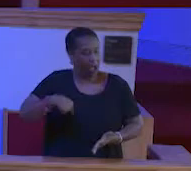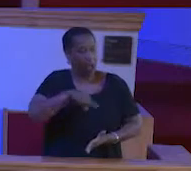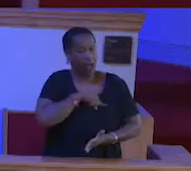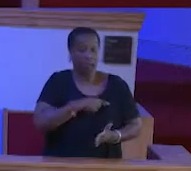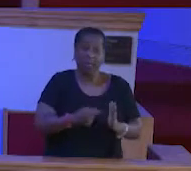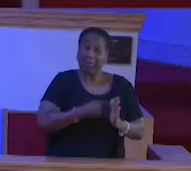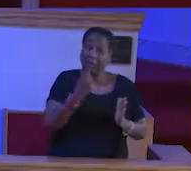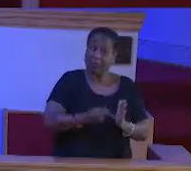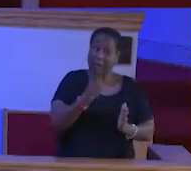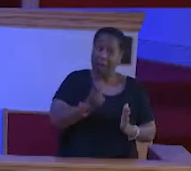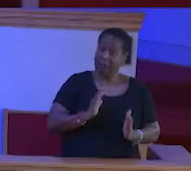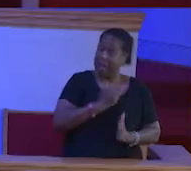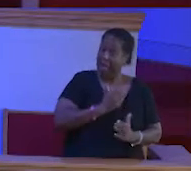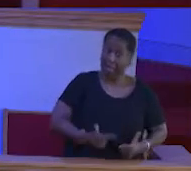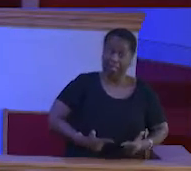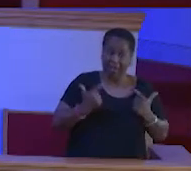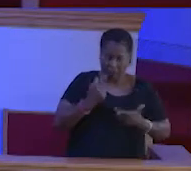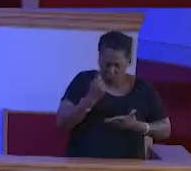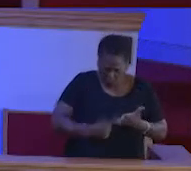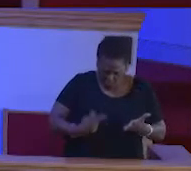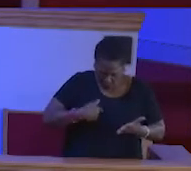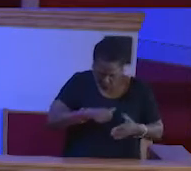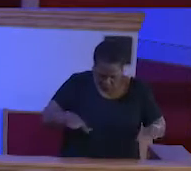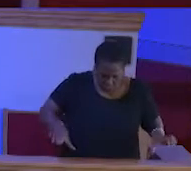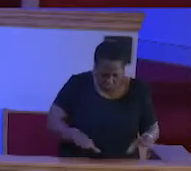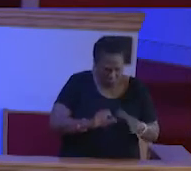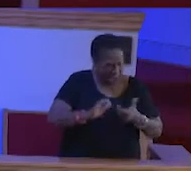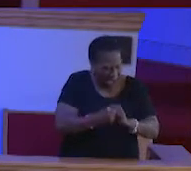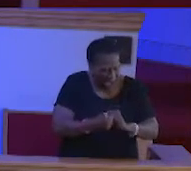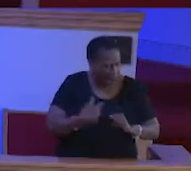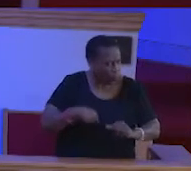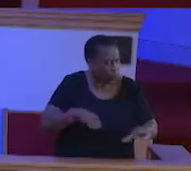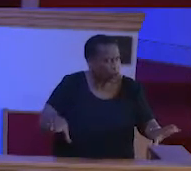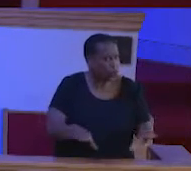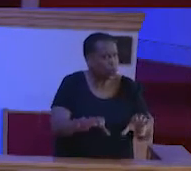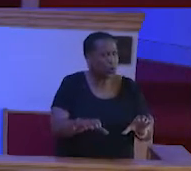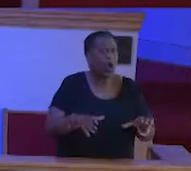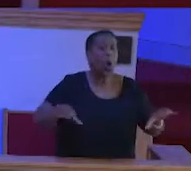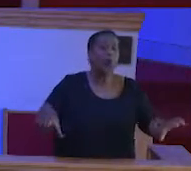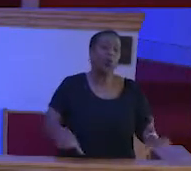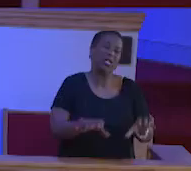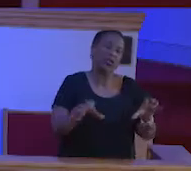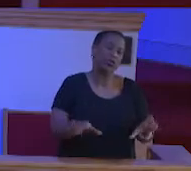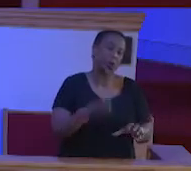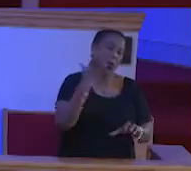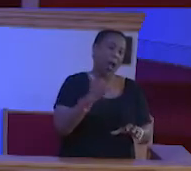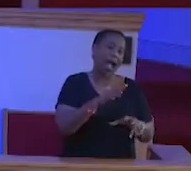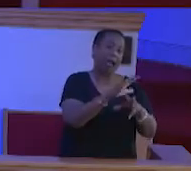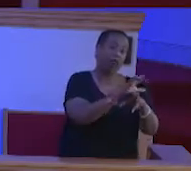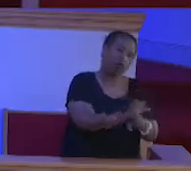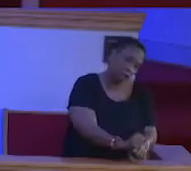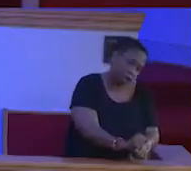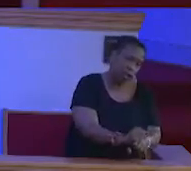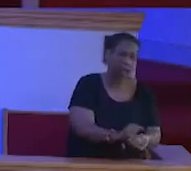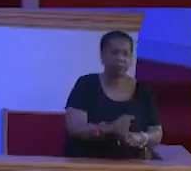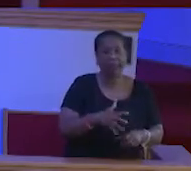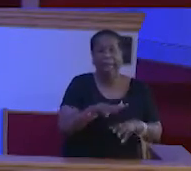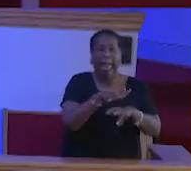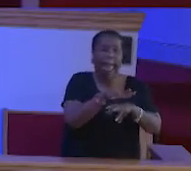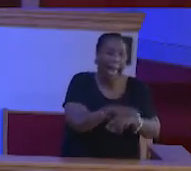life when we look at what we do and how we do it, we realize that we do it more out of tradition, more out of